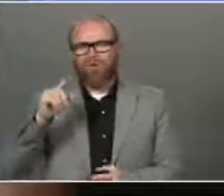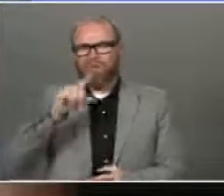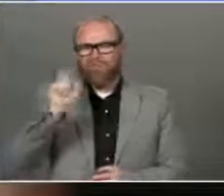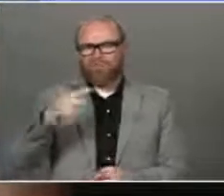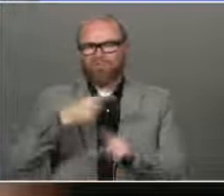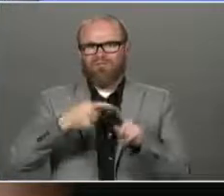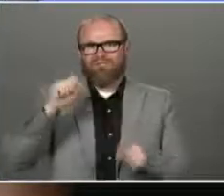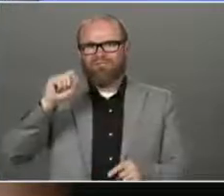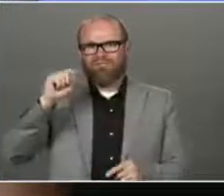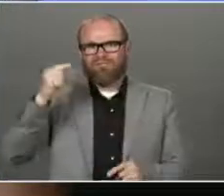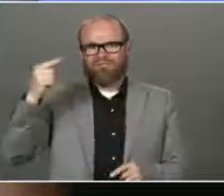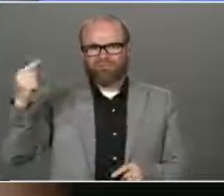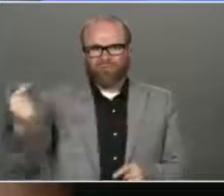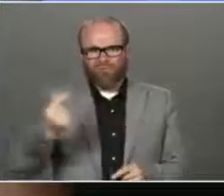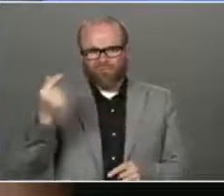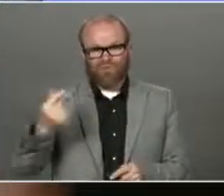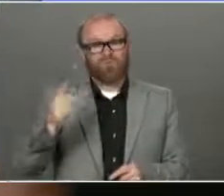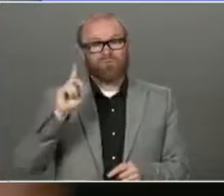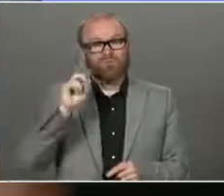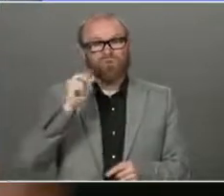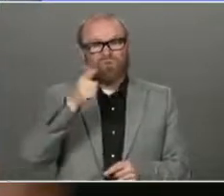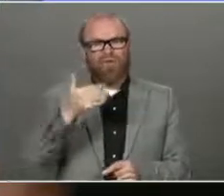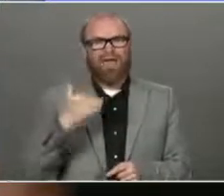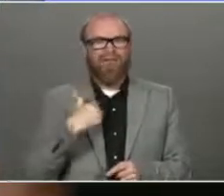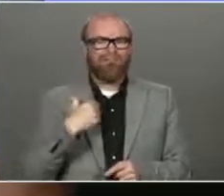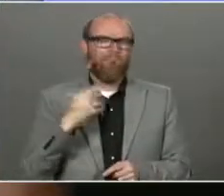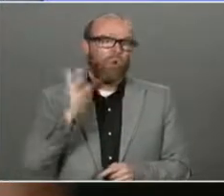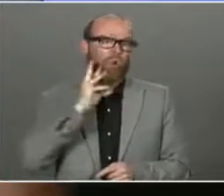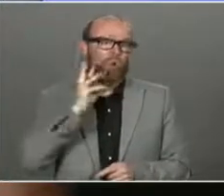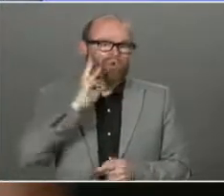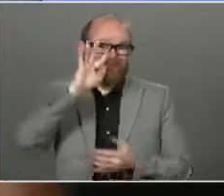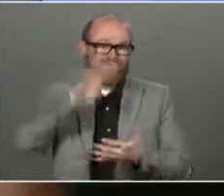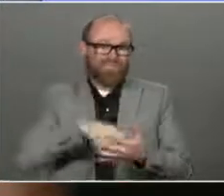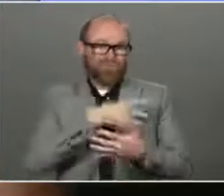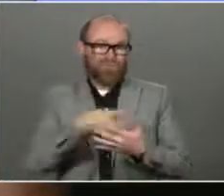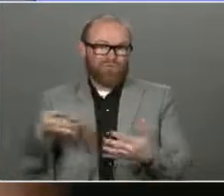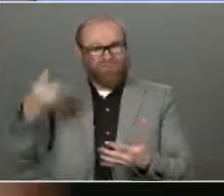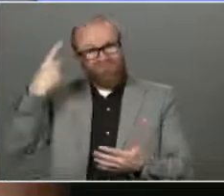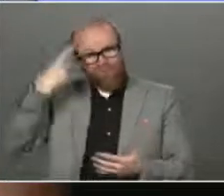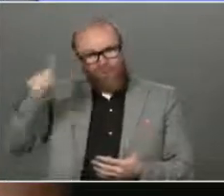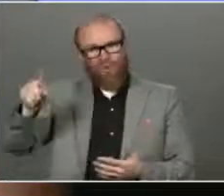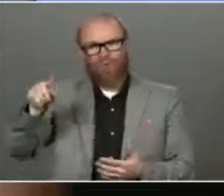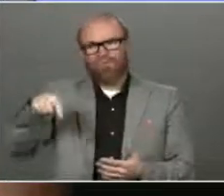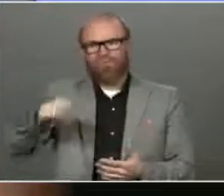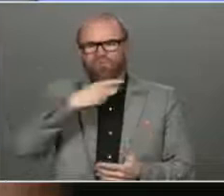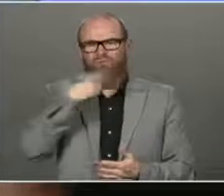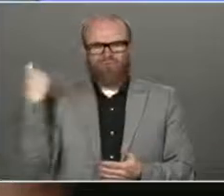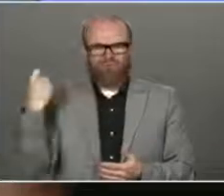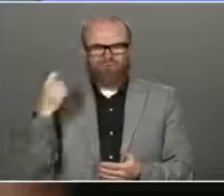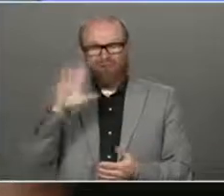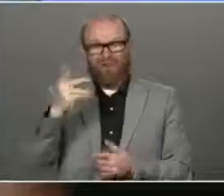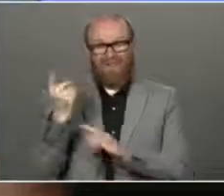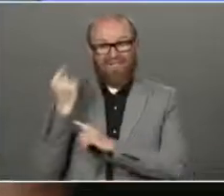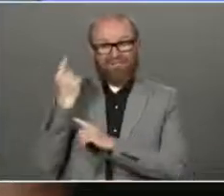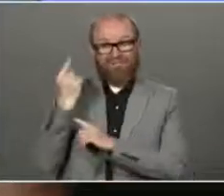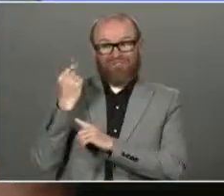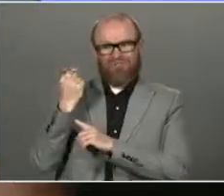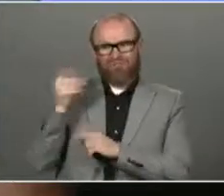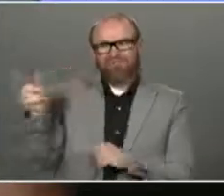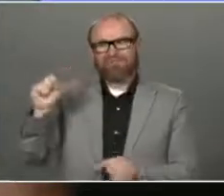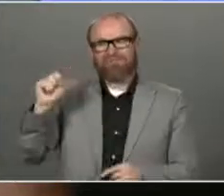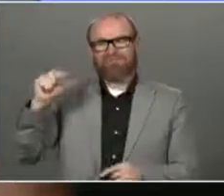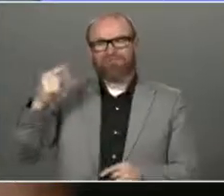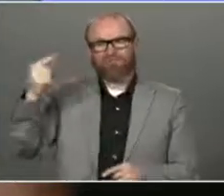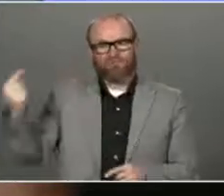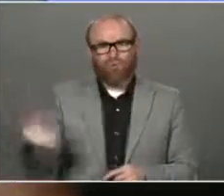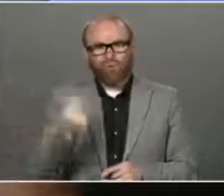with mandatory actions like watering schedules, considering the resistance that people and the legislature had toward anything mandatory during